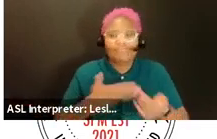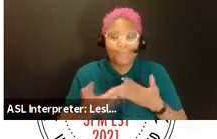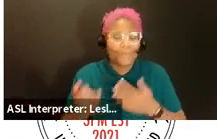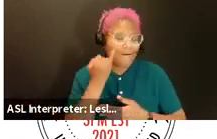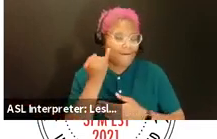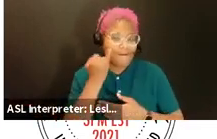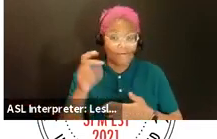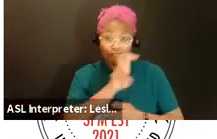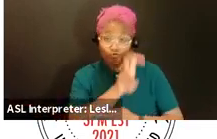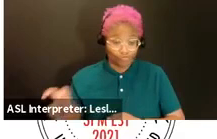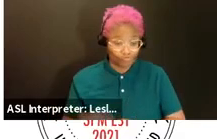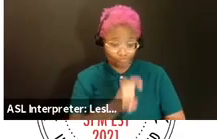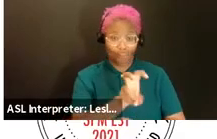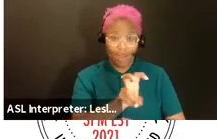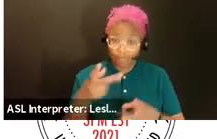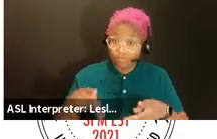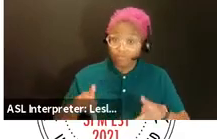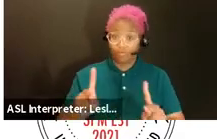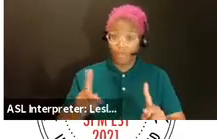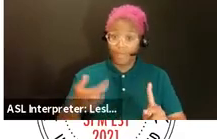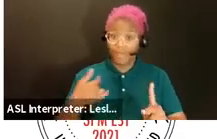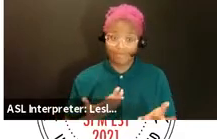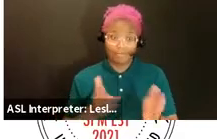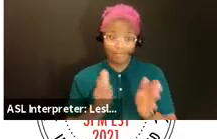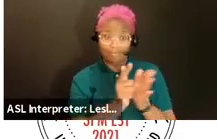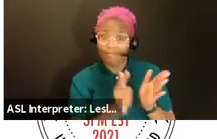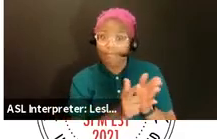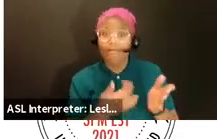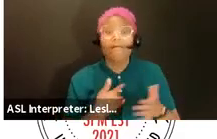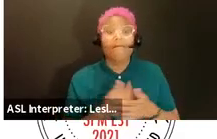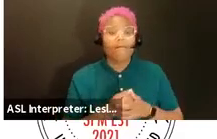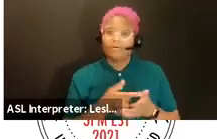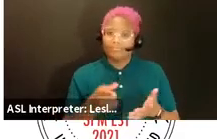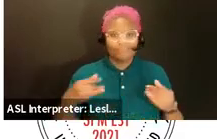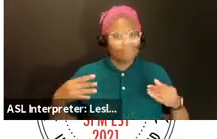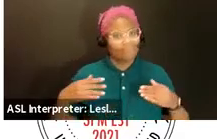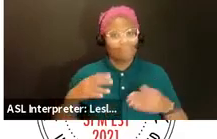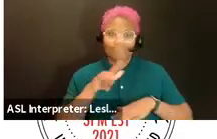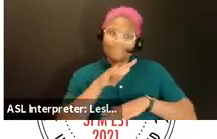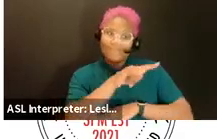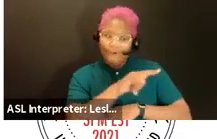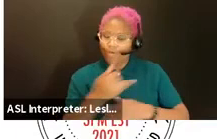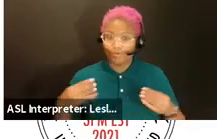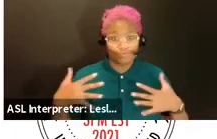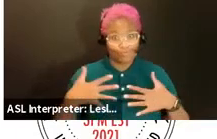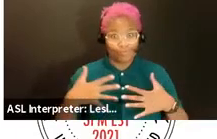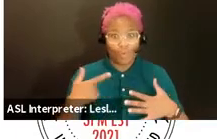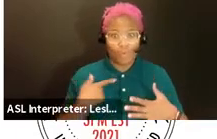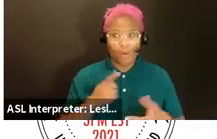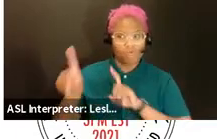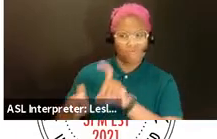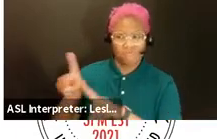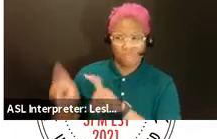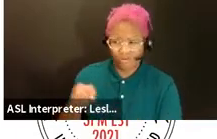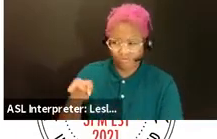allowed. But for some reason, airline gets spooked because, okay, were you in this non-banned country